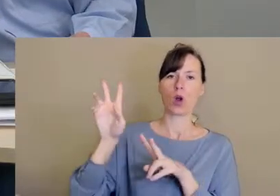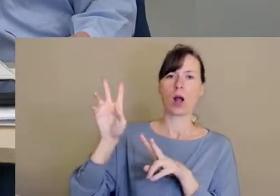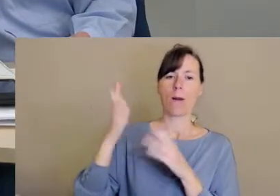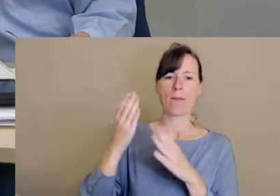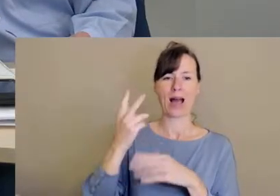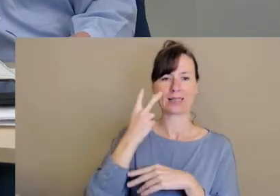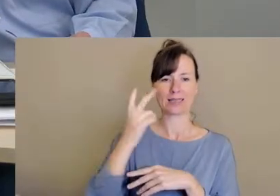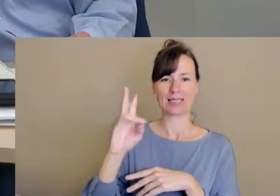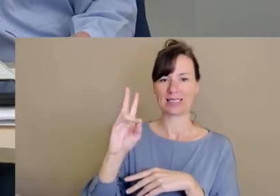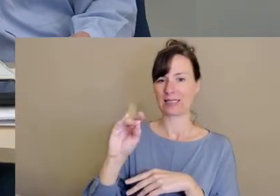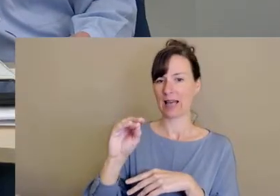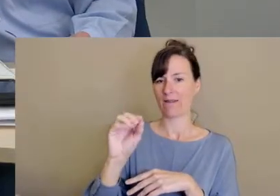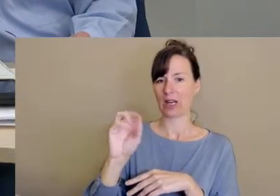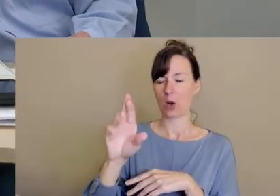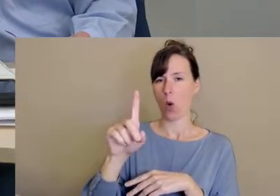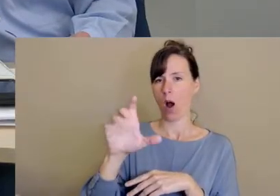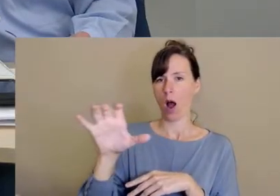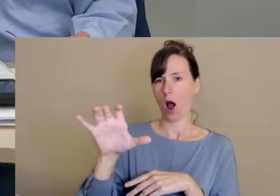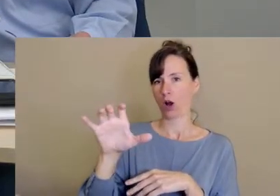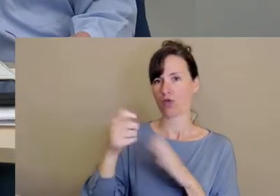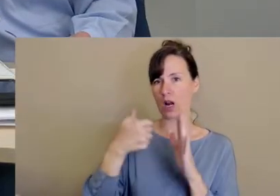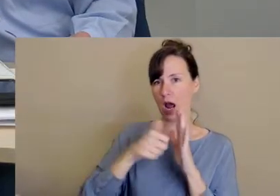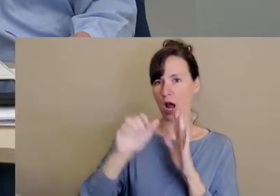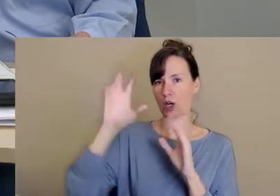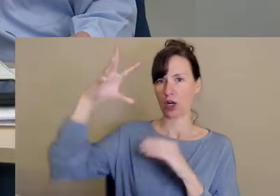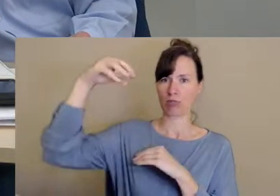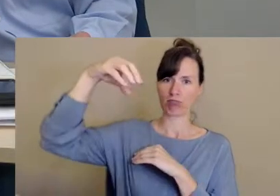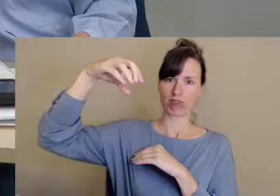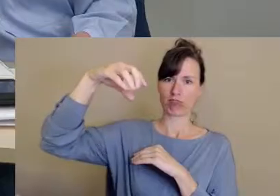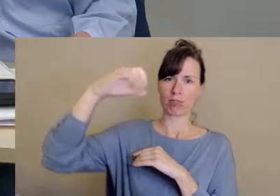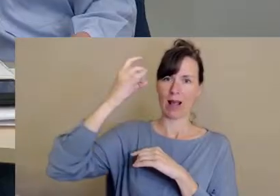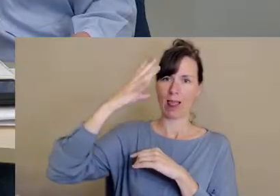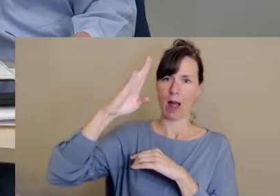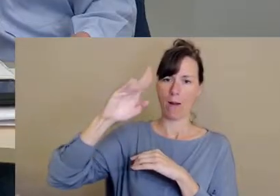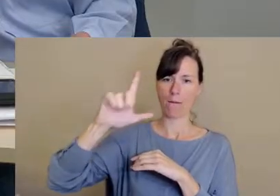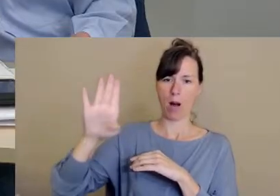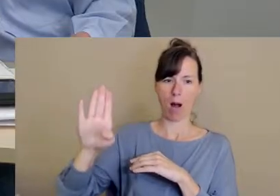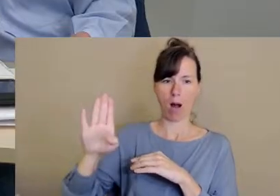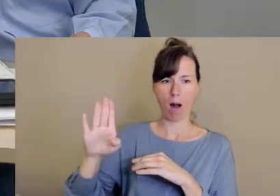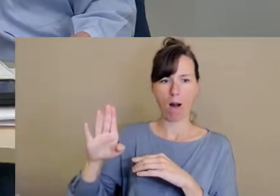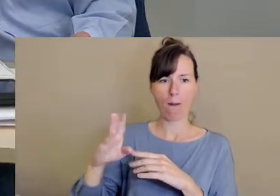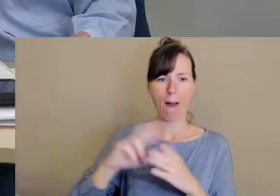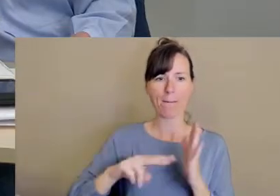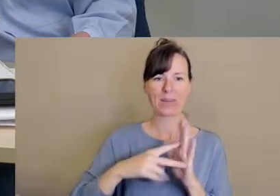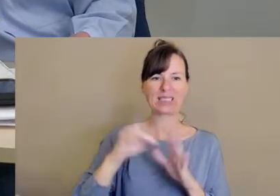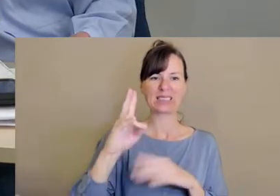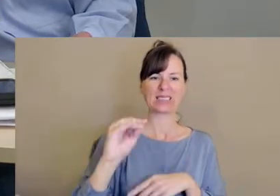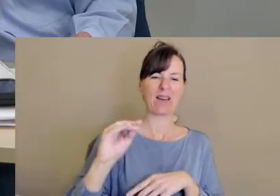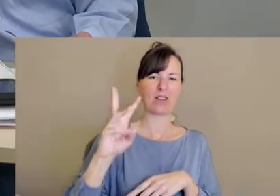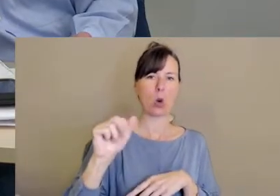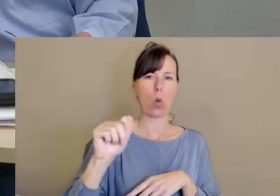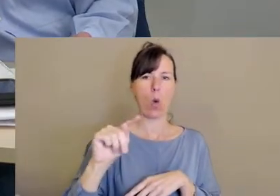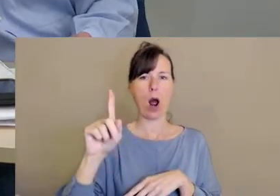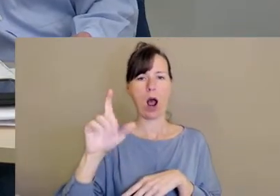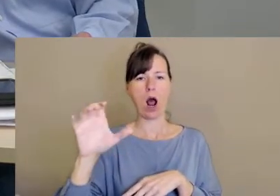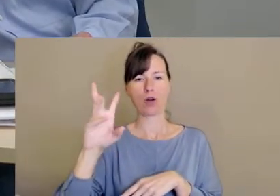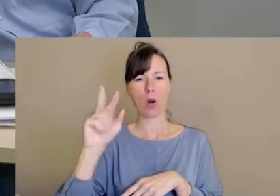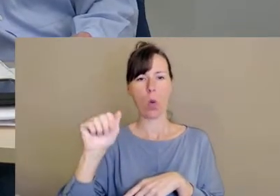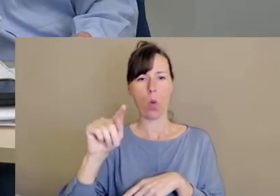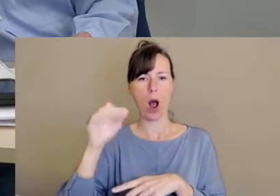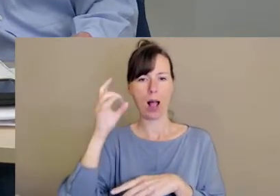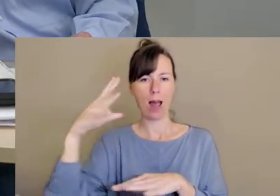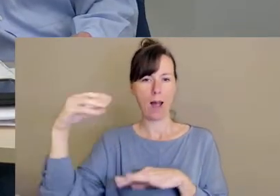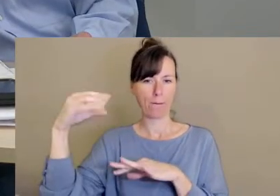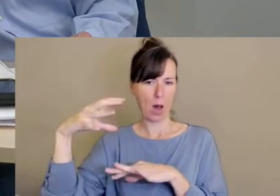it's a 70-watt light bulb or a 100-watt light bulb, so we might be able to increase that to 100 to 150 or 250. Some of